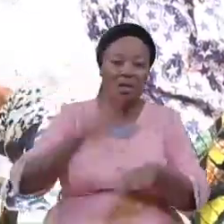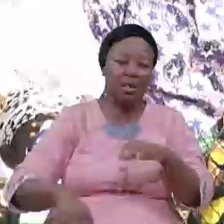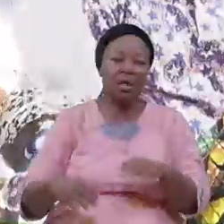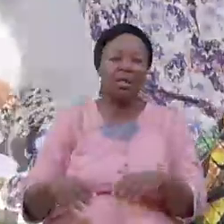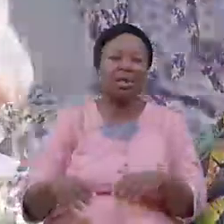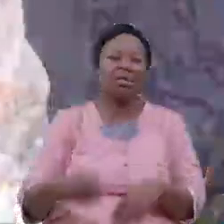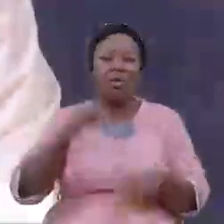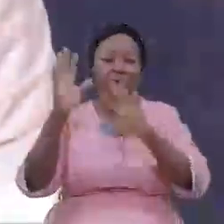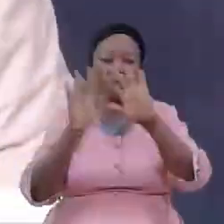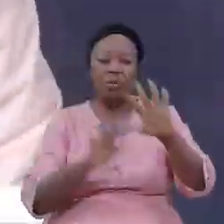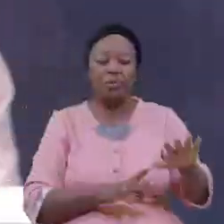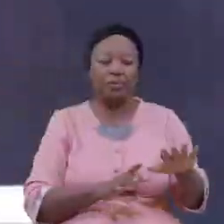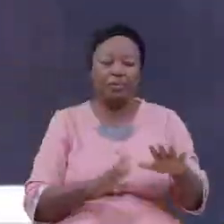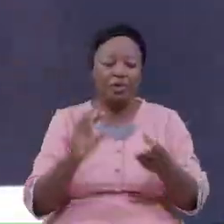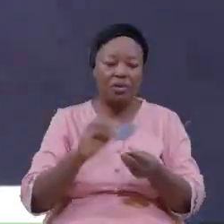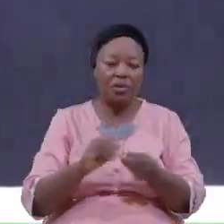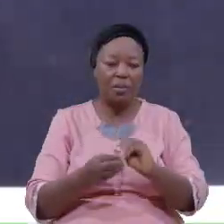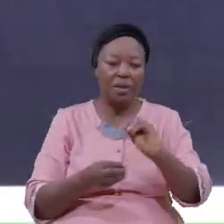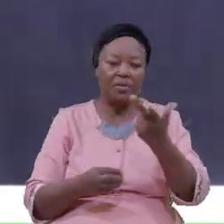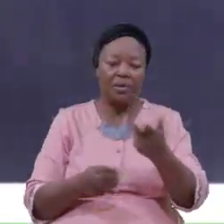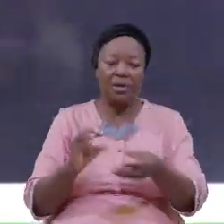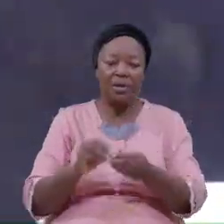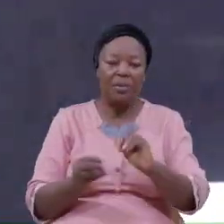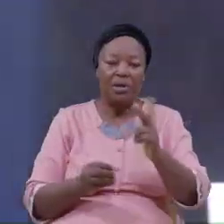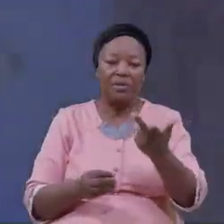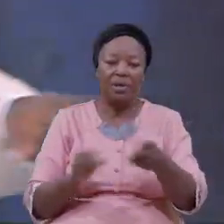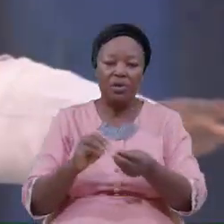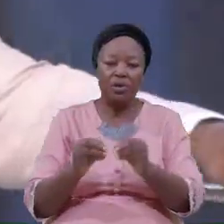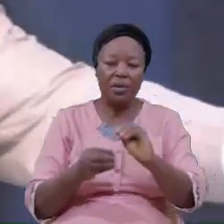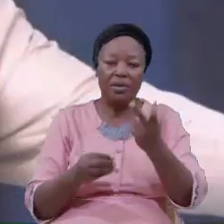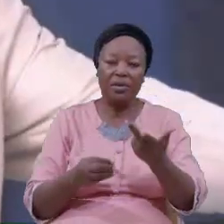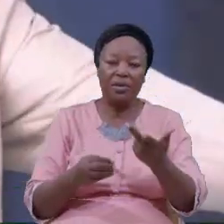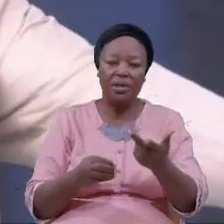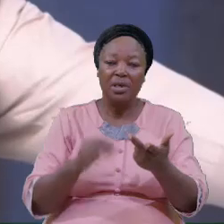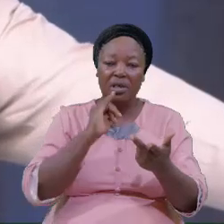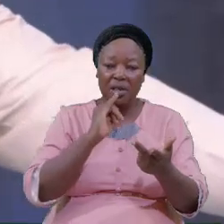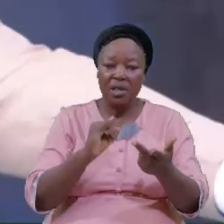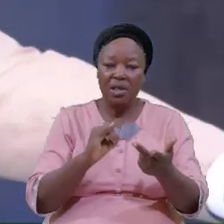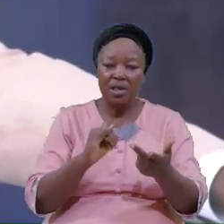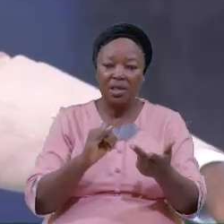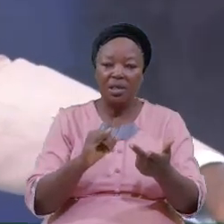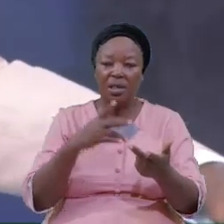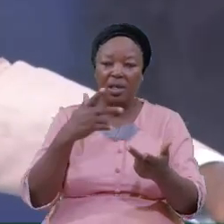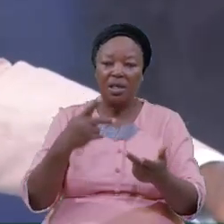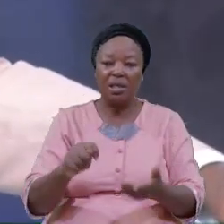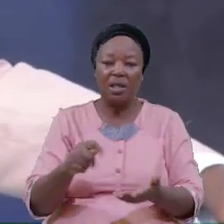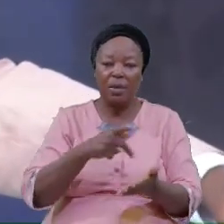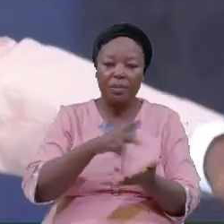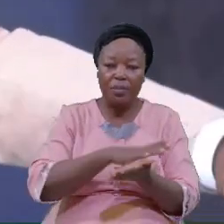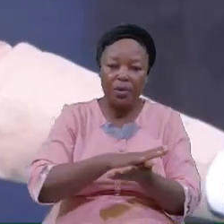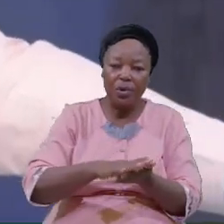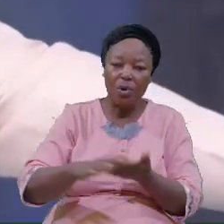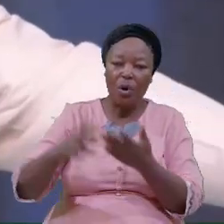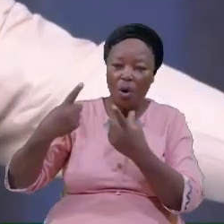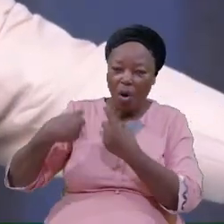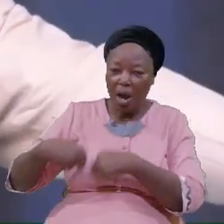Look at number three here. Number three is the pure heart at his